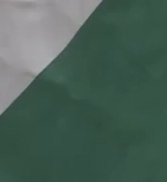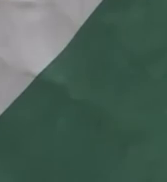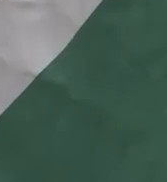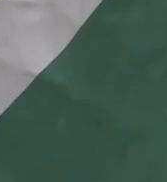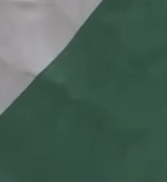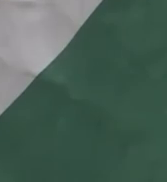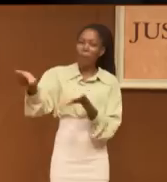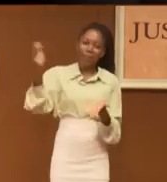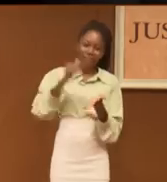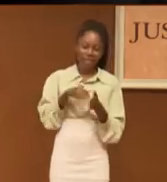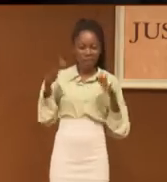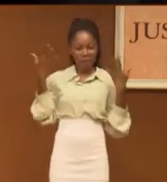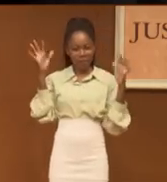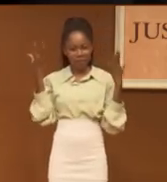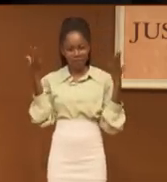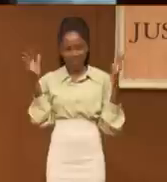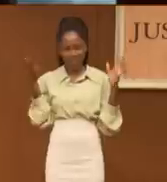rules.